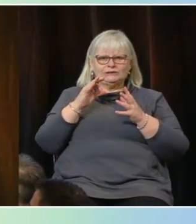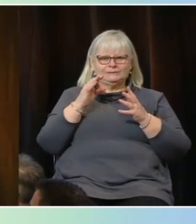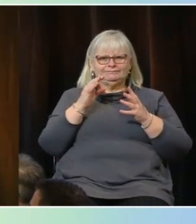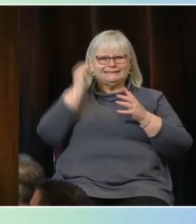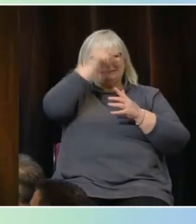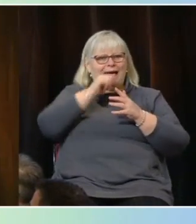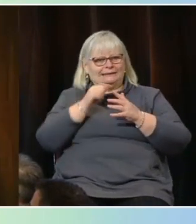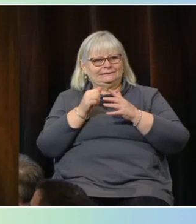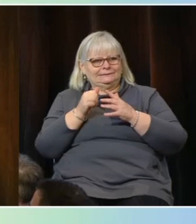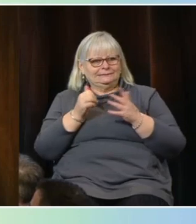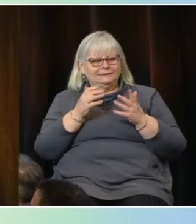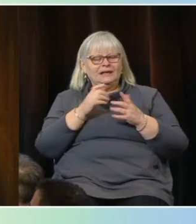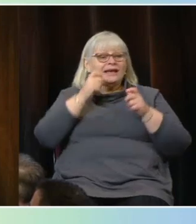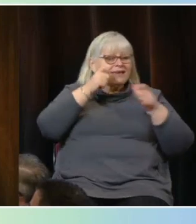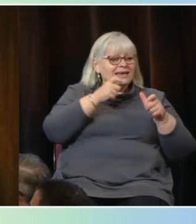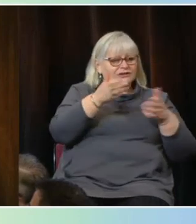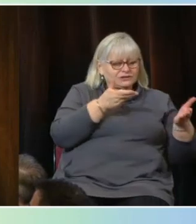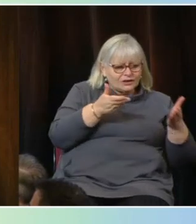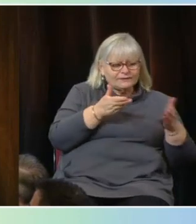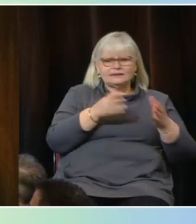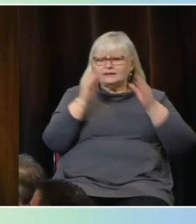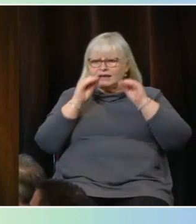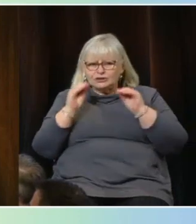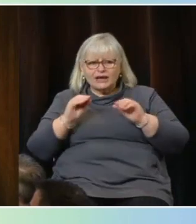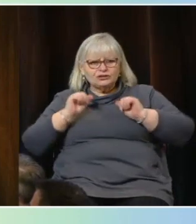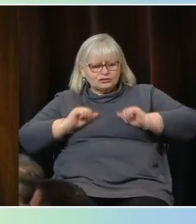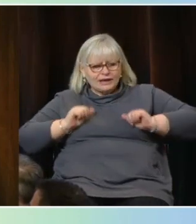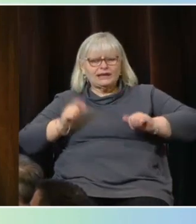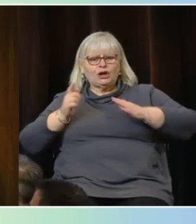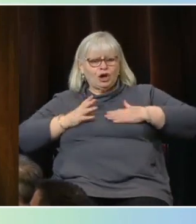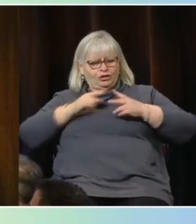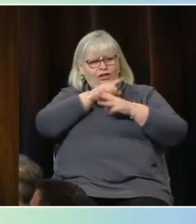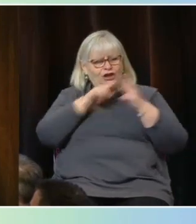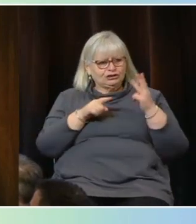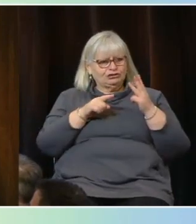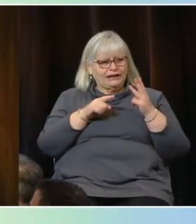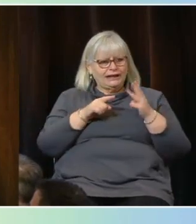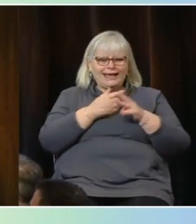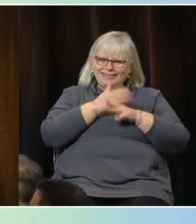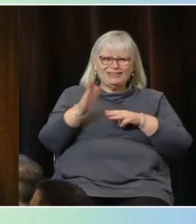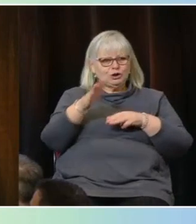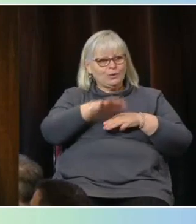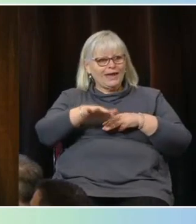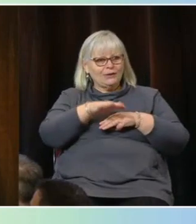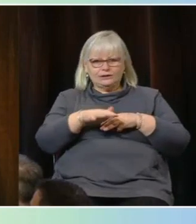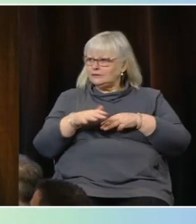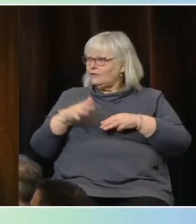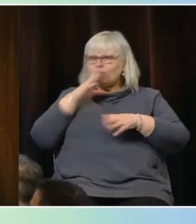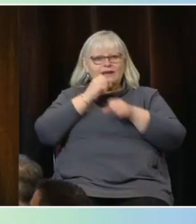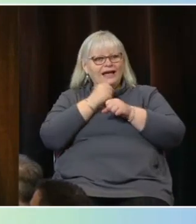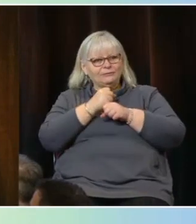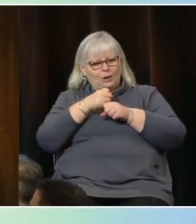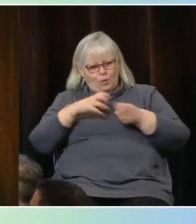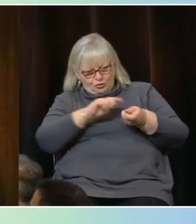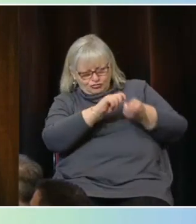in government-funded markets such as care services Education and Training and health representing the new frontier in the government's microeconomic